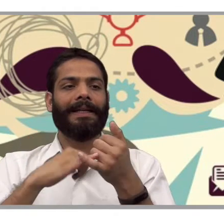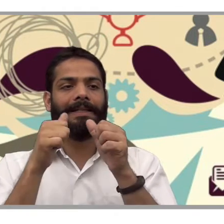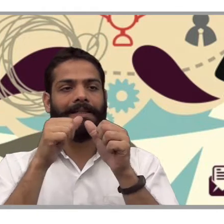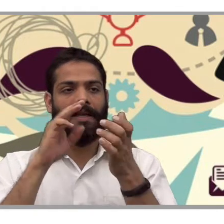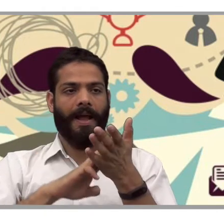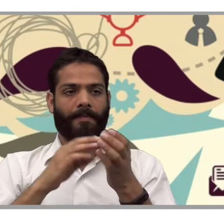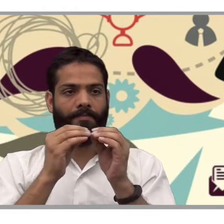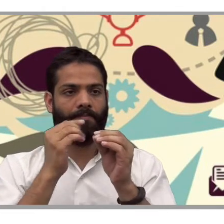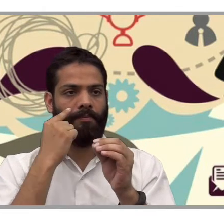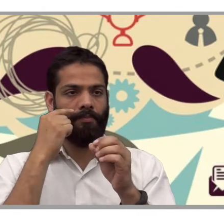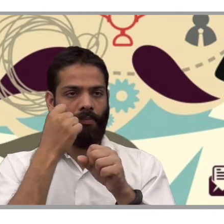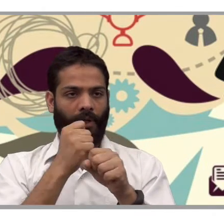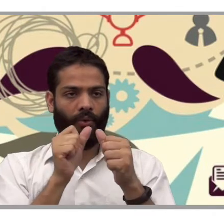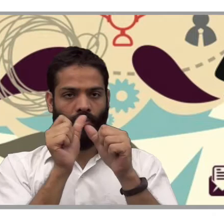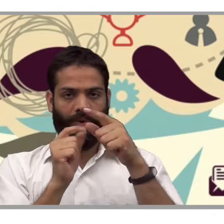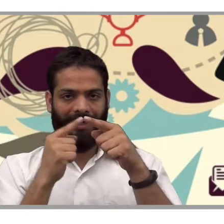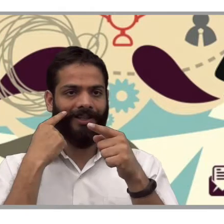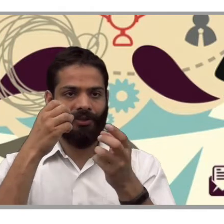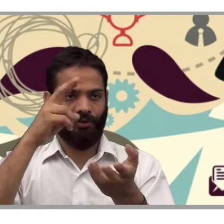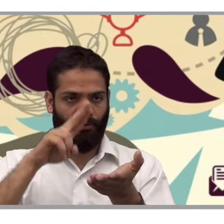for disambiguation.